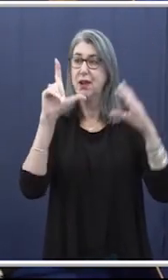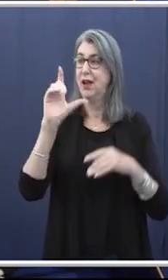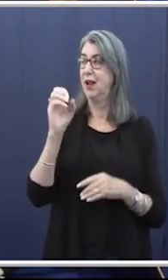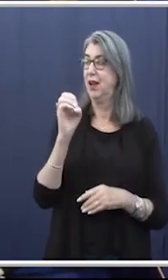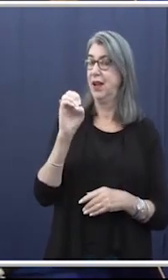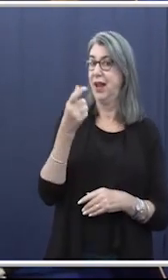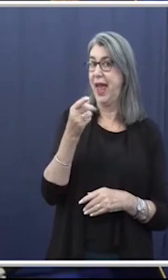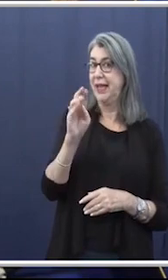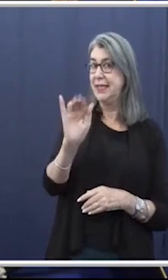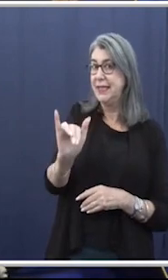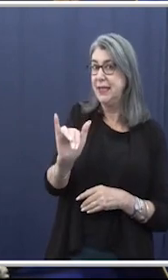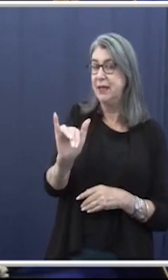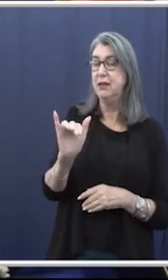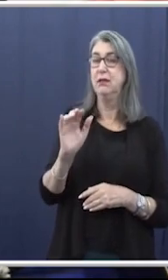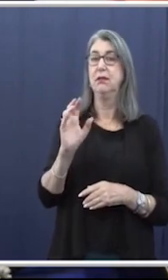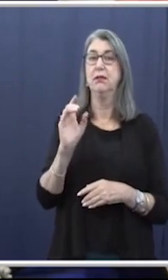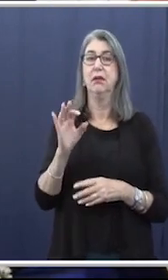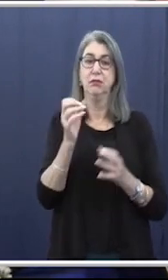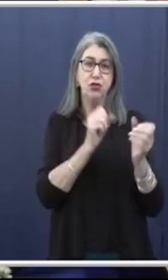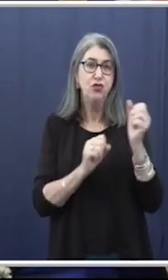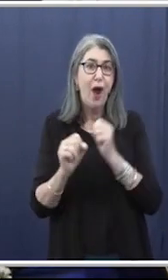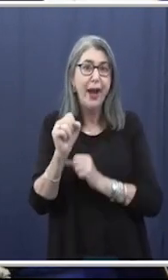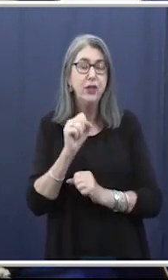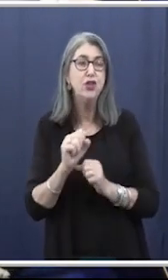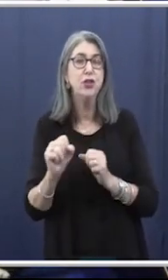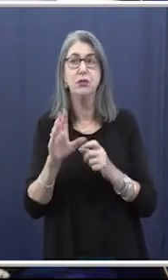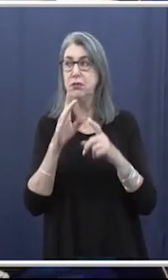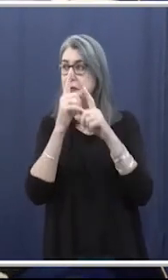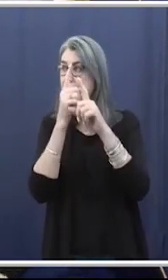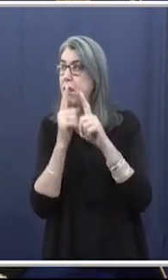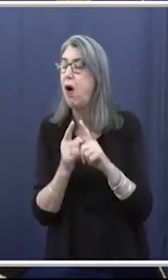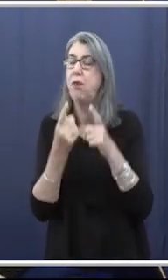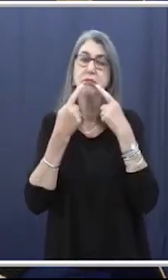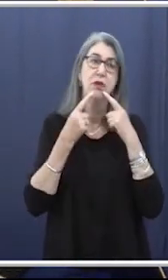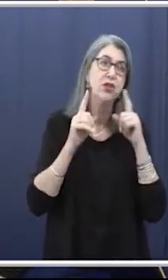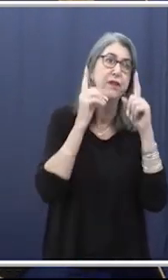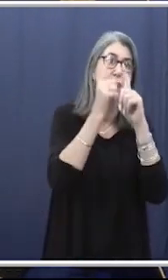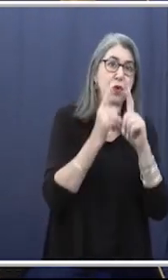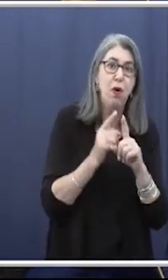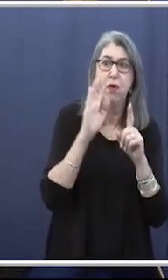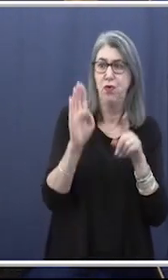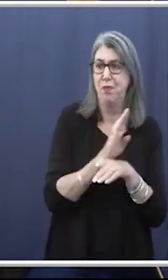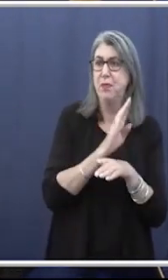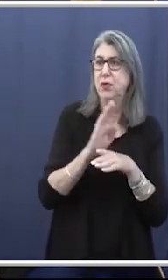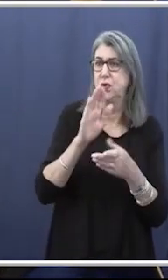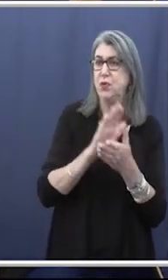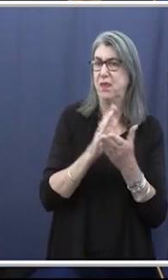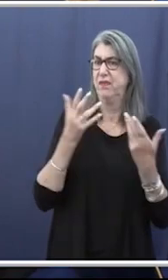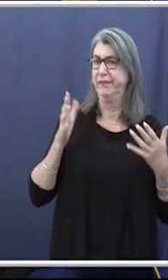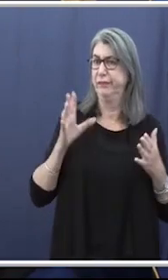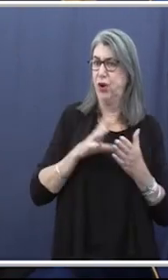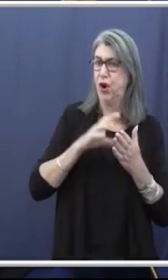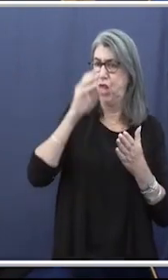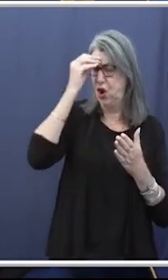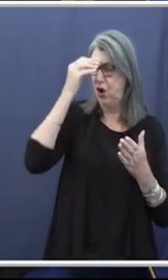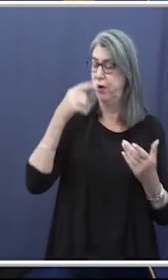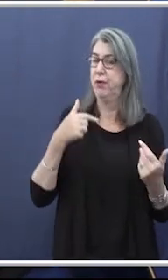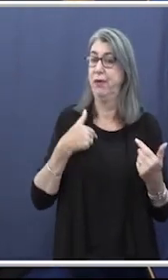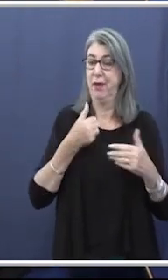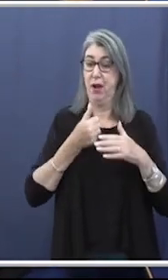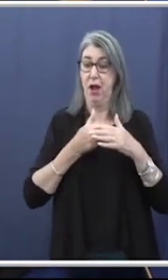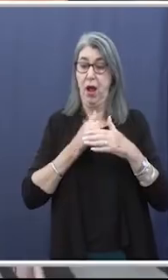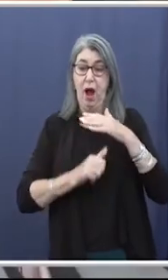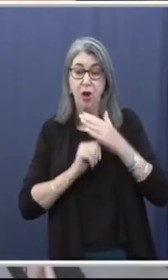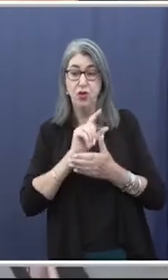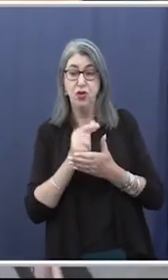legacy of, you know, strategies and goals and achieving goals in your business school, either in